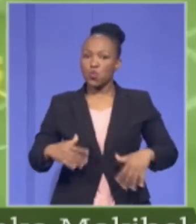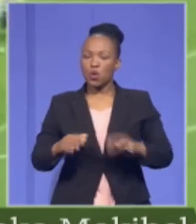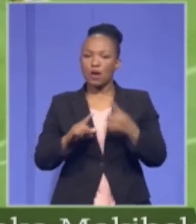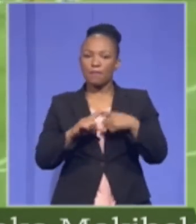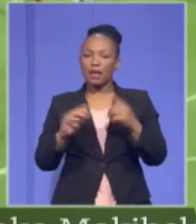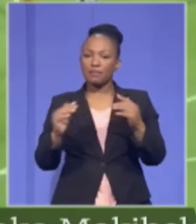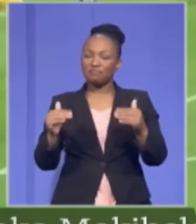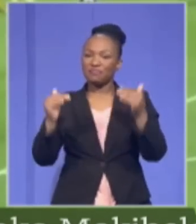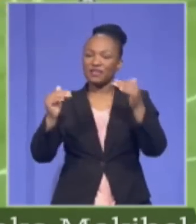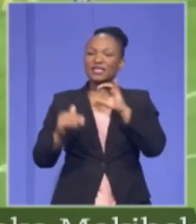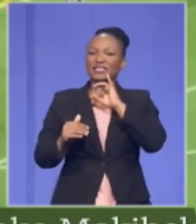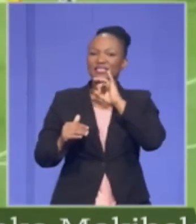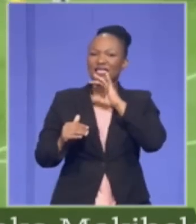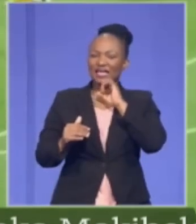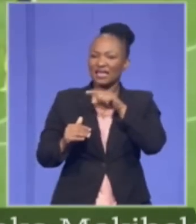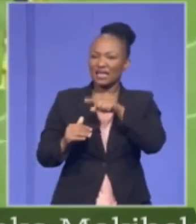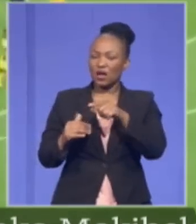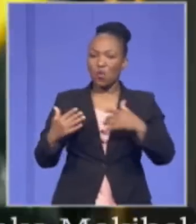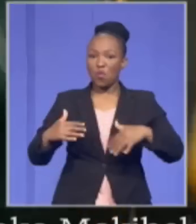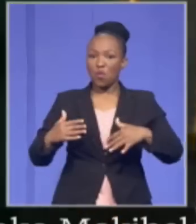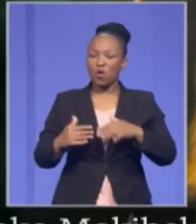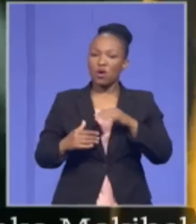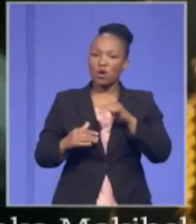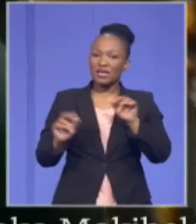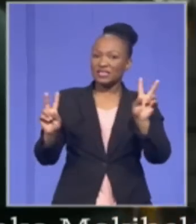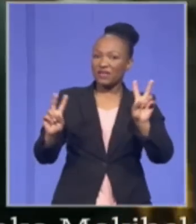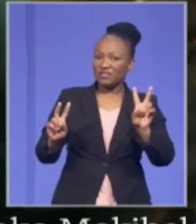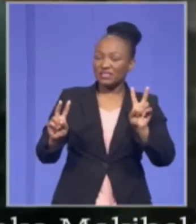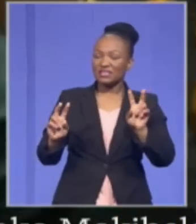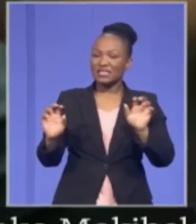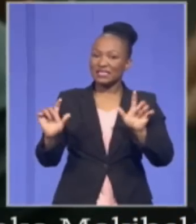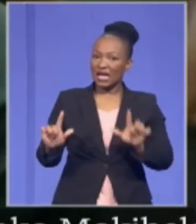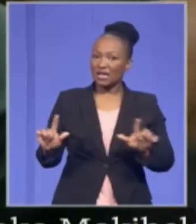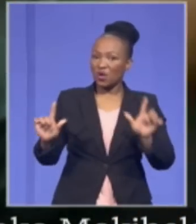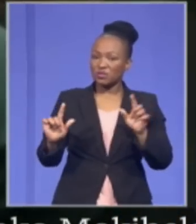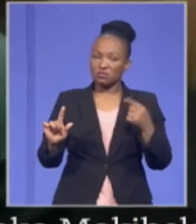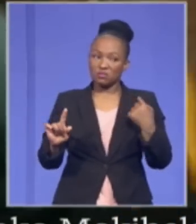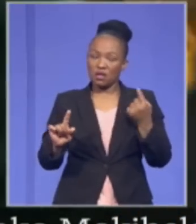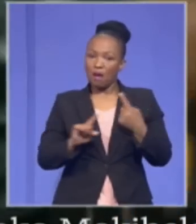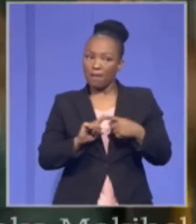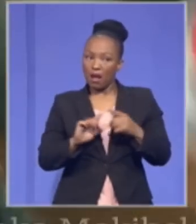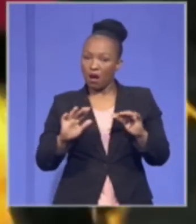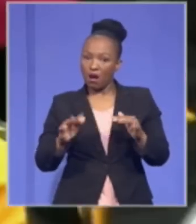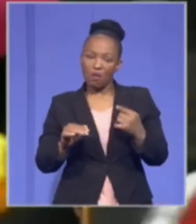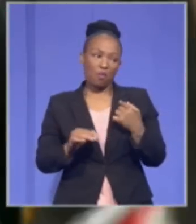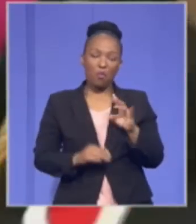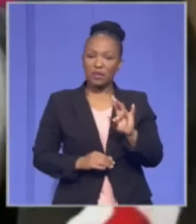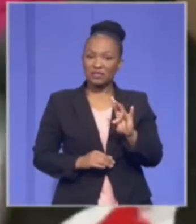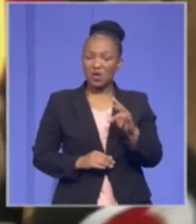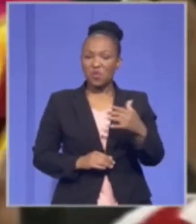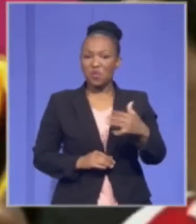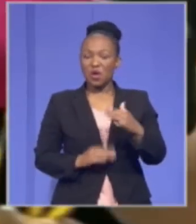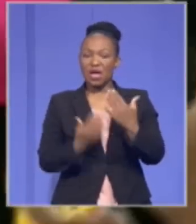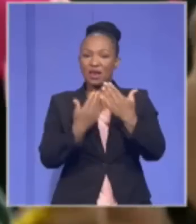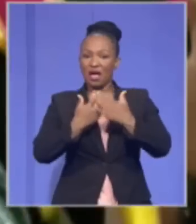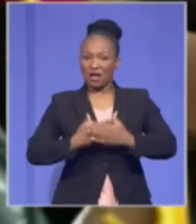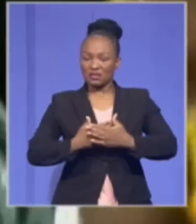ka Mokibelo go latela ka mokgwa wo Chiefs le Sundowns di ralokilego ka gona ka Laboraro